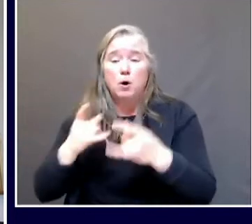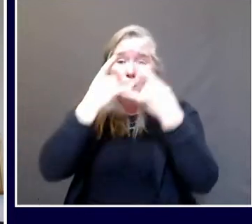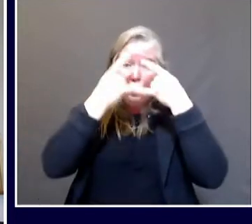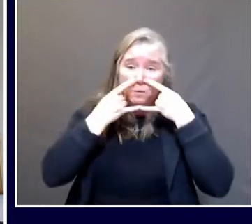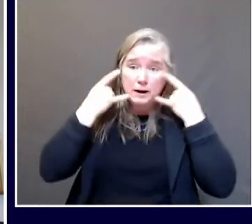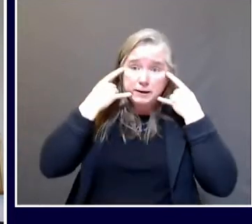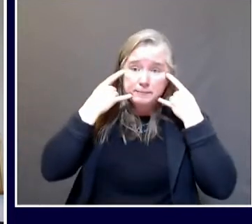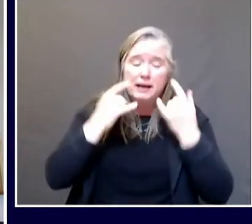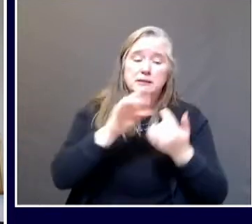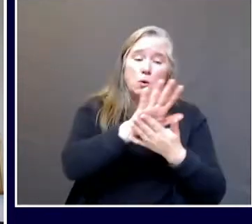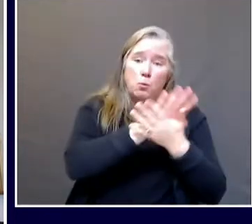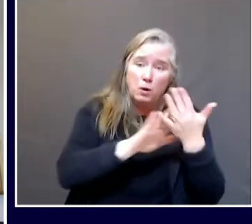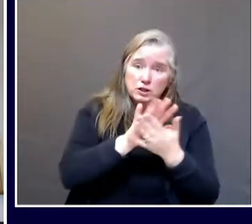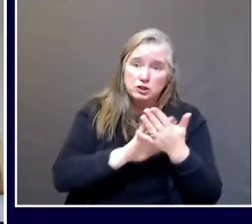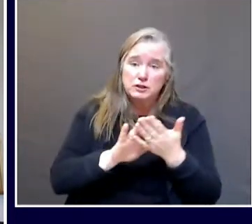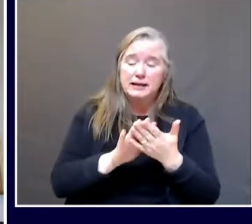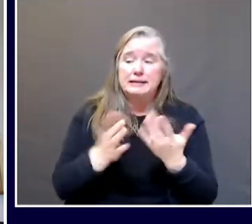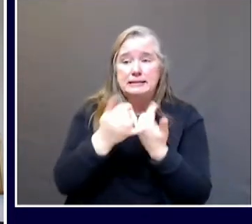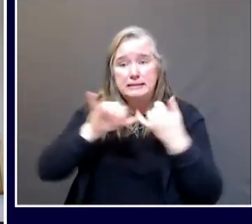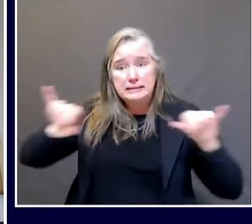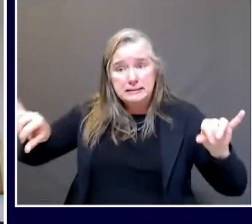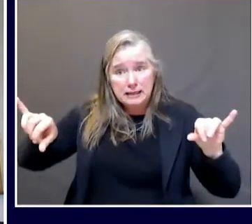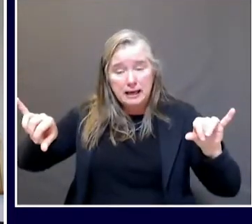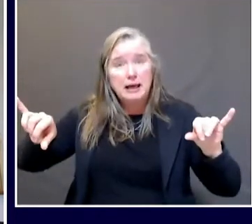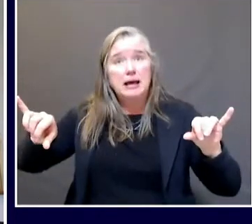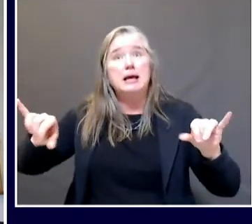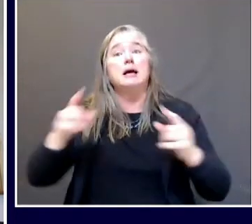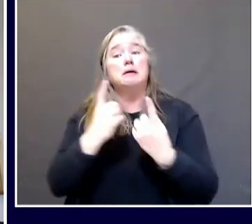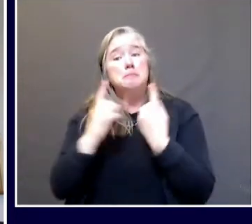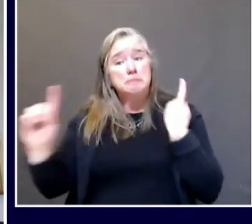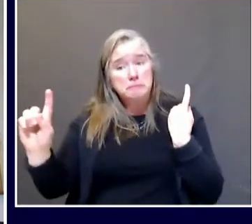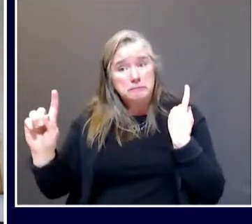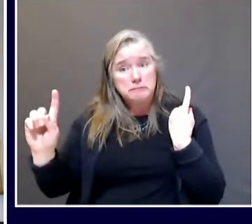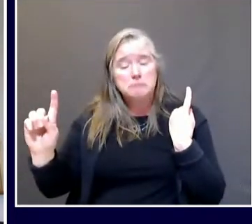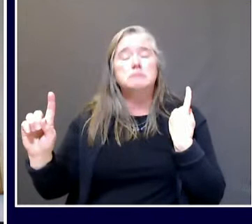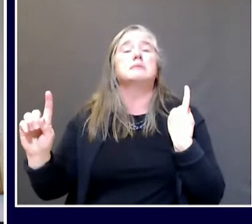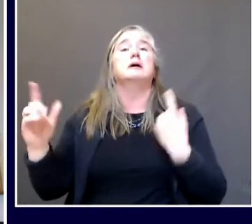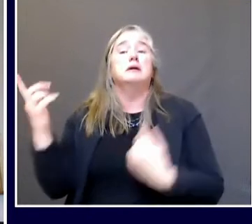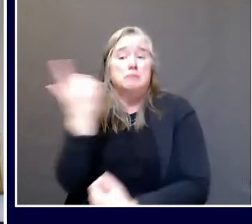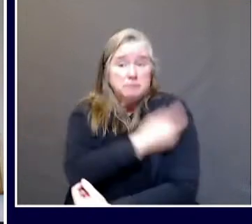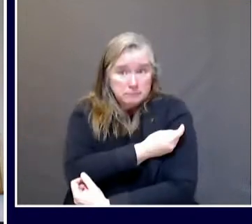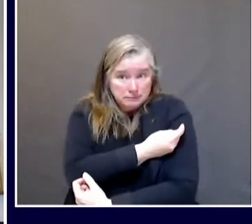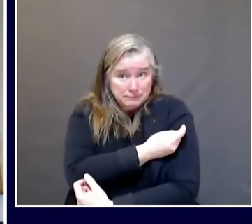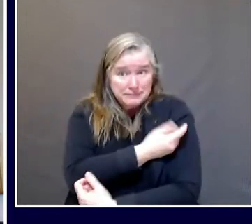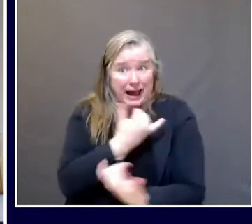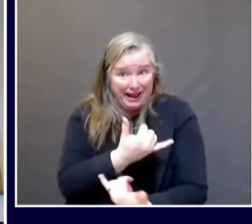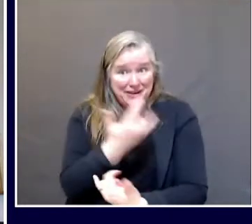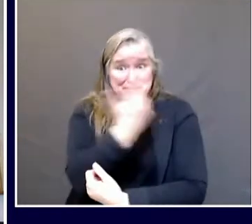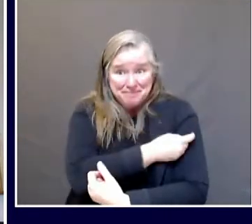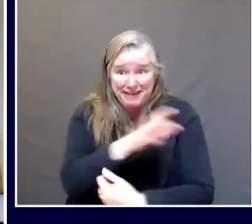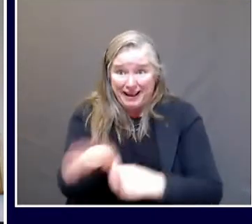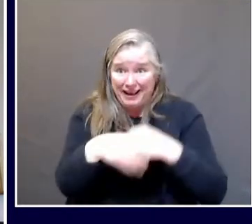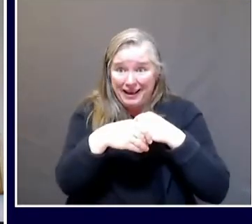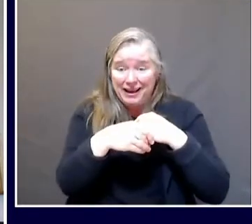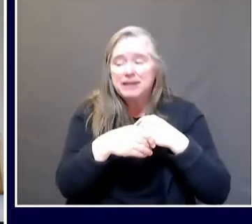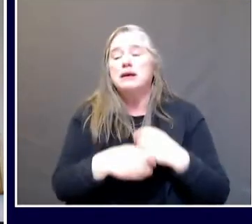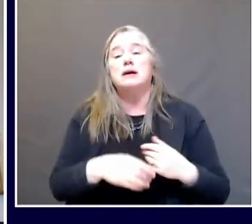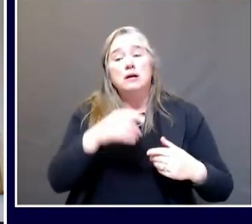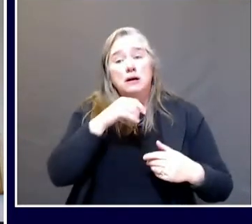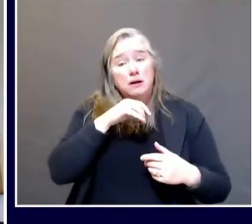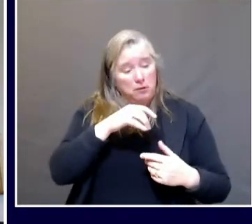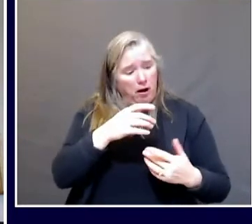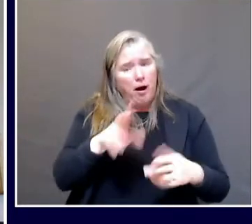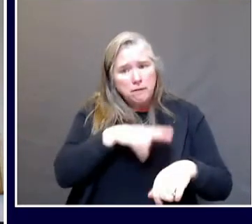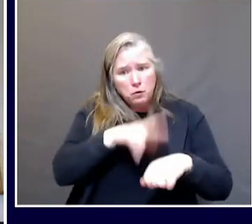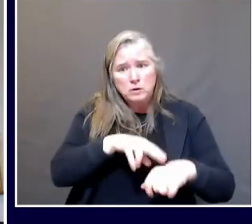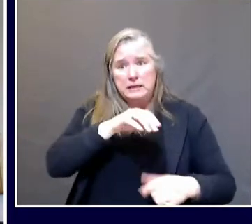vaccinated. Those things not only have direct benefits to you, but they have wider benefits to your community. I think as